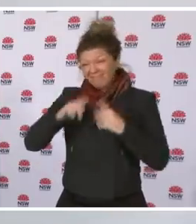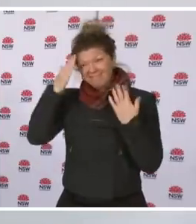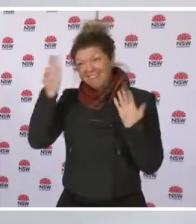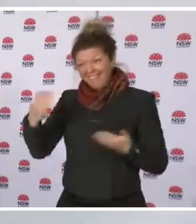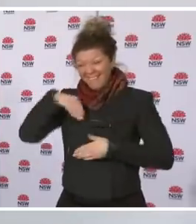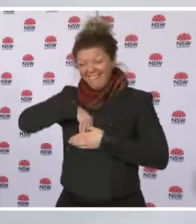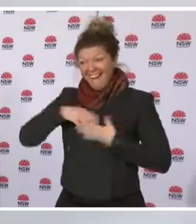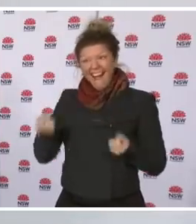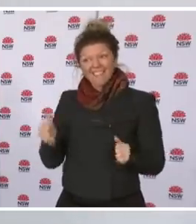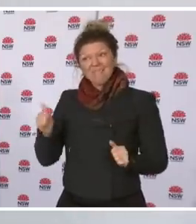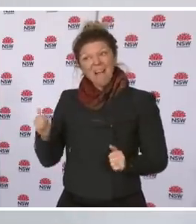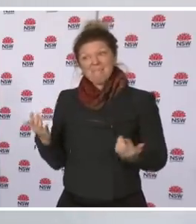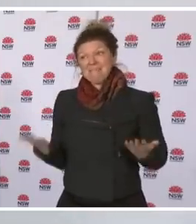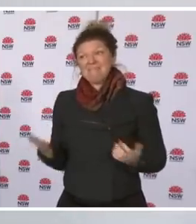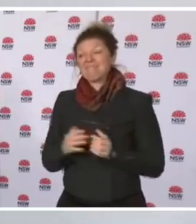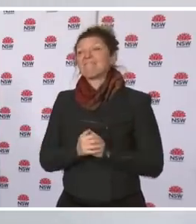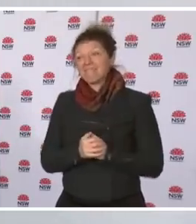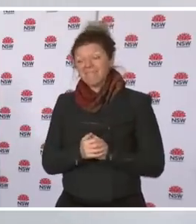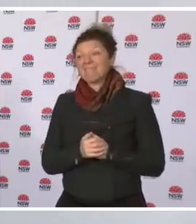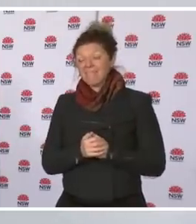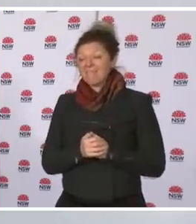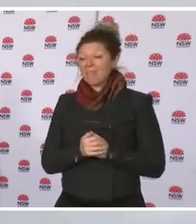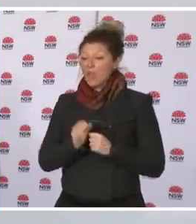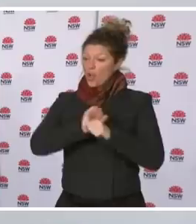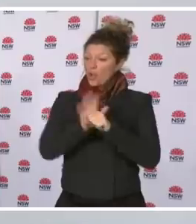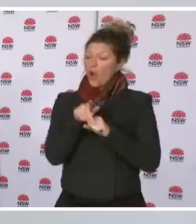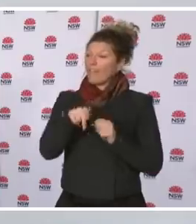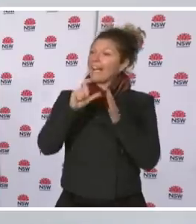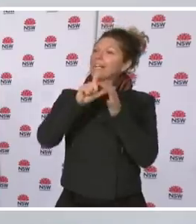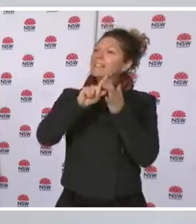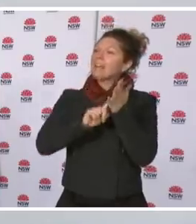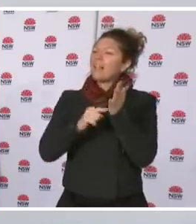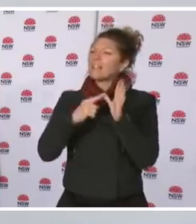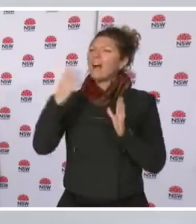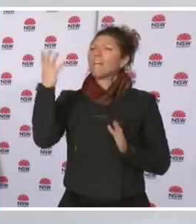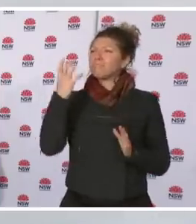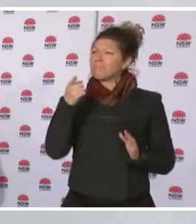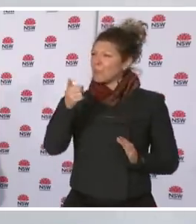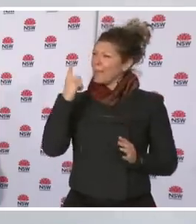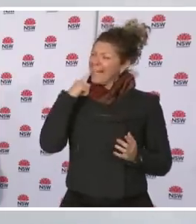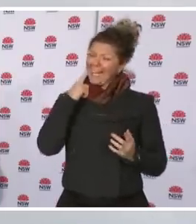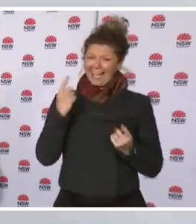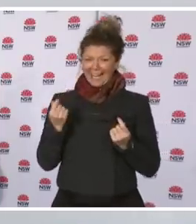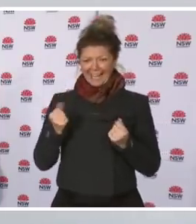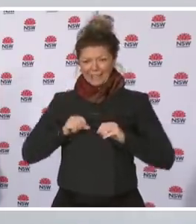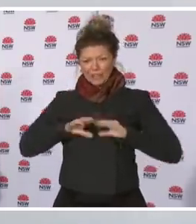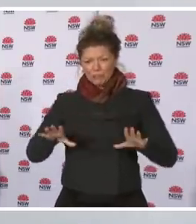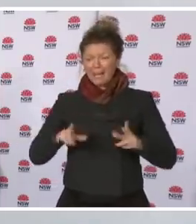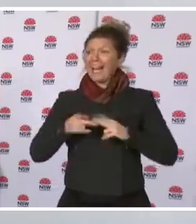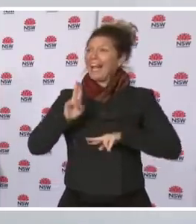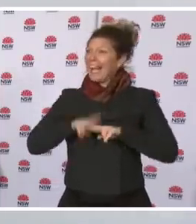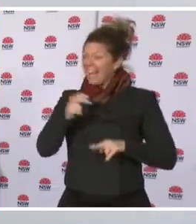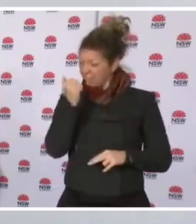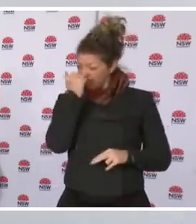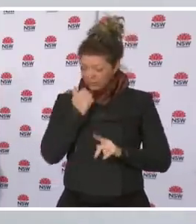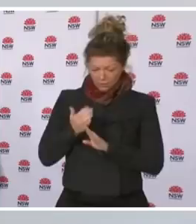And actually, with this Delta variant, you're actually most likely to spread it to others even just before you've got,